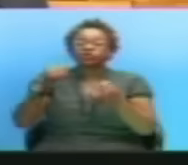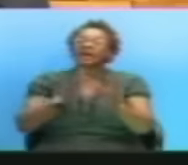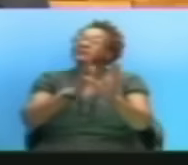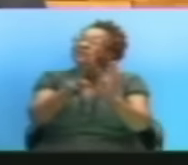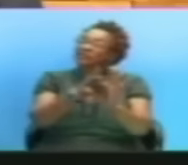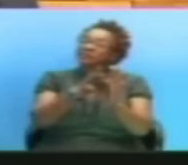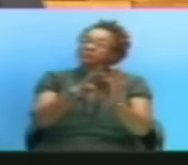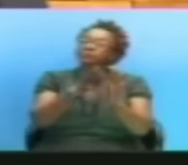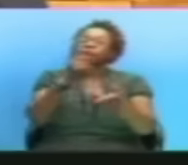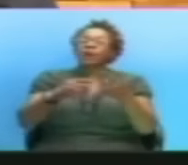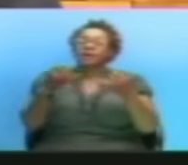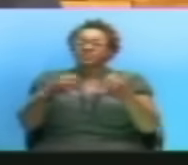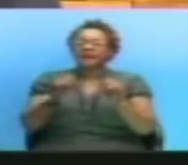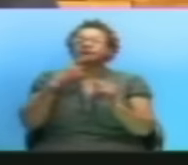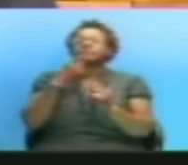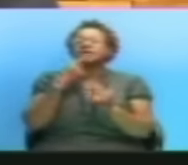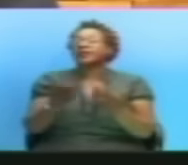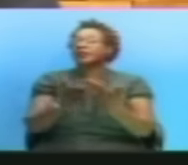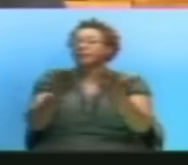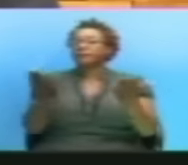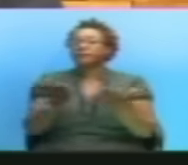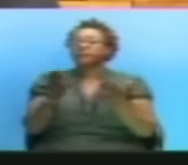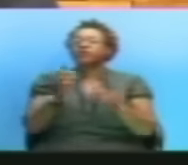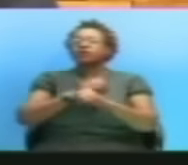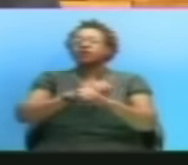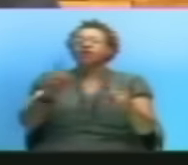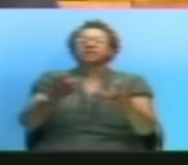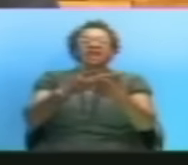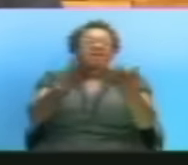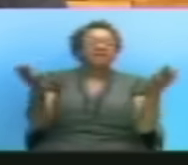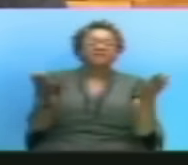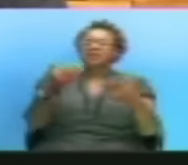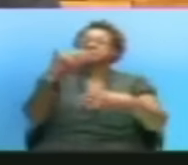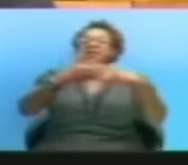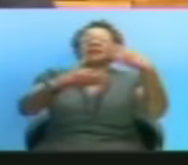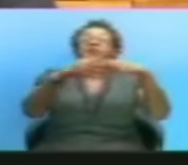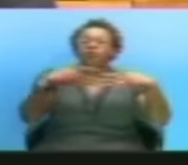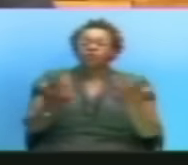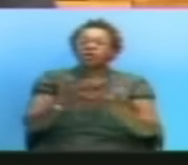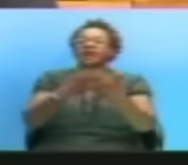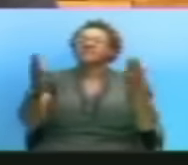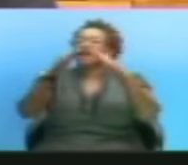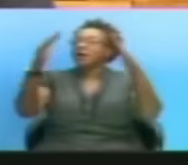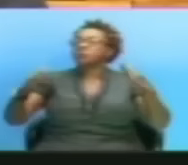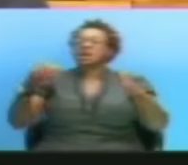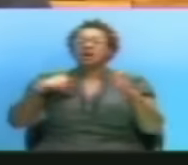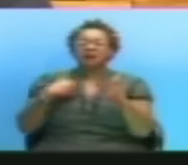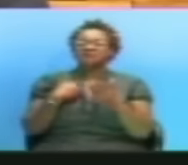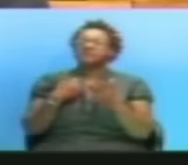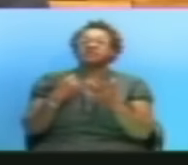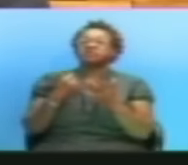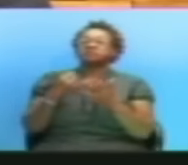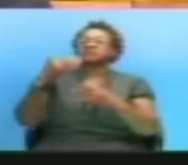I'm trying to say here is not every building in Buru Buru or every house in Buru Buru has an extension. Mm-hmm. It's a